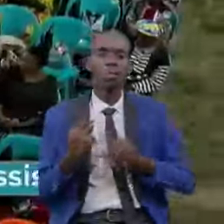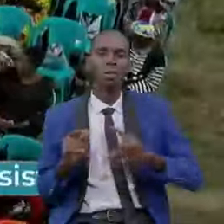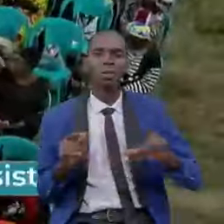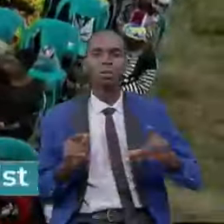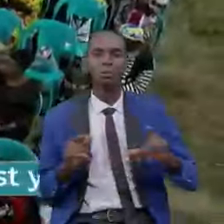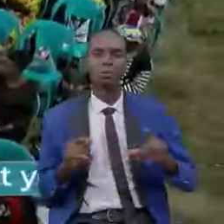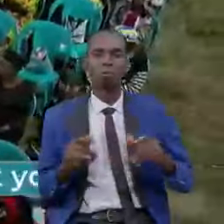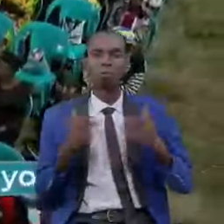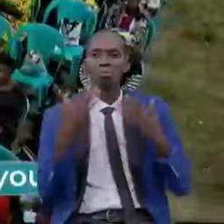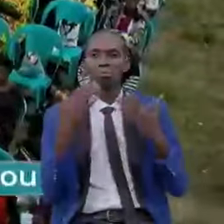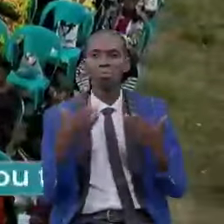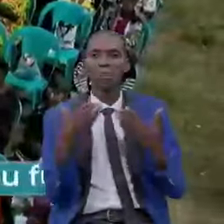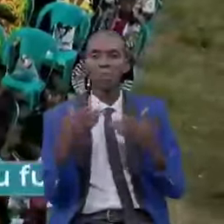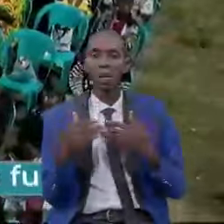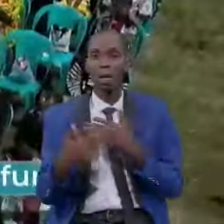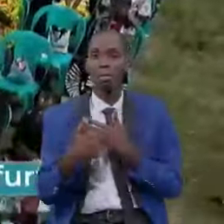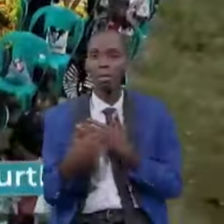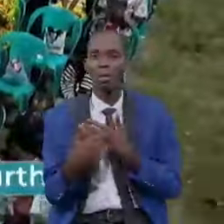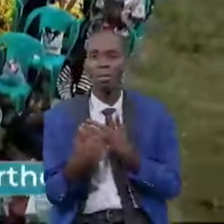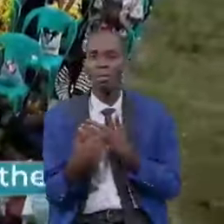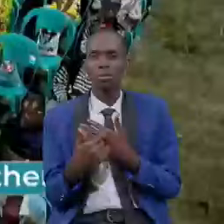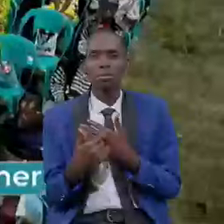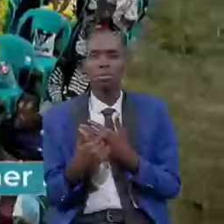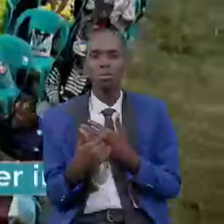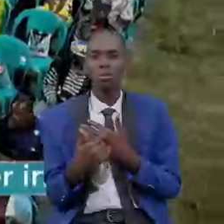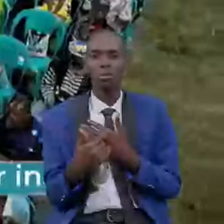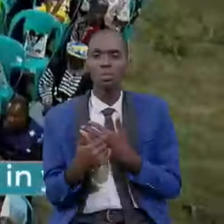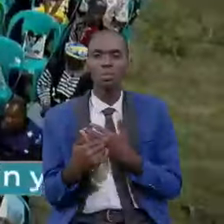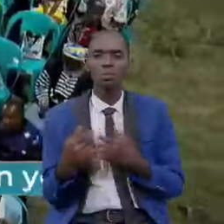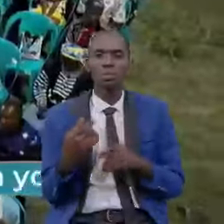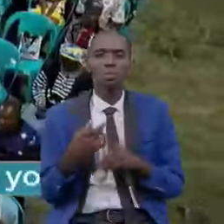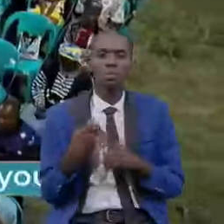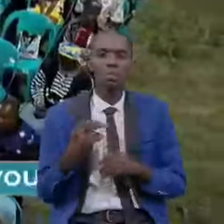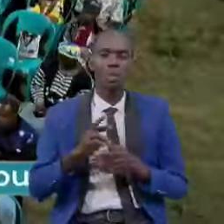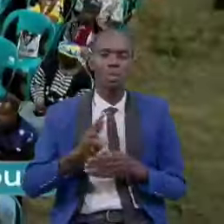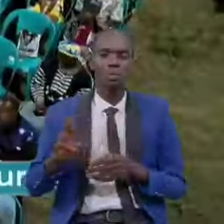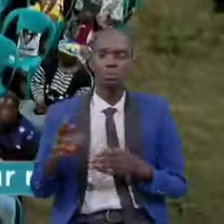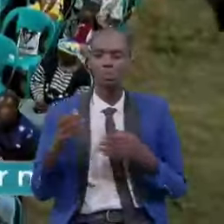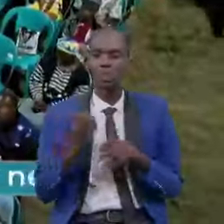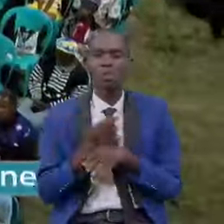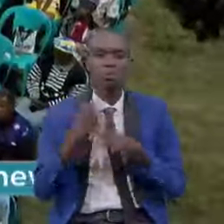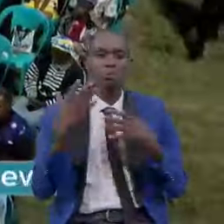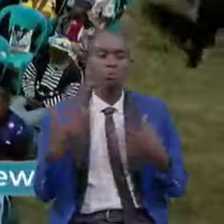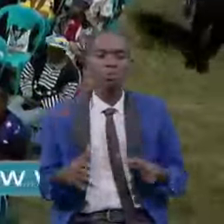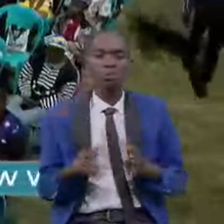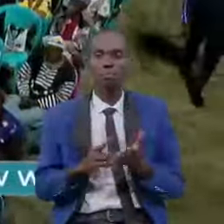At the back, I can see it. Sorry, to my right. If you are true, cancel us.